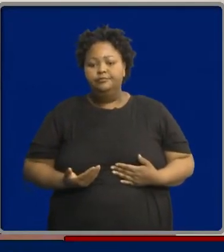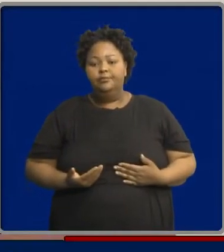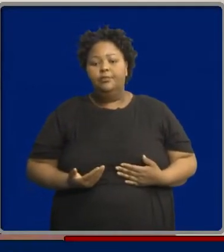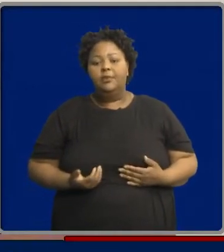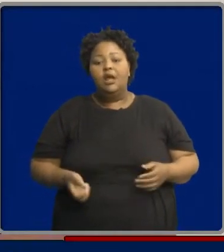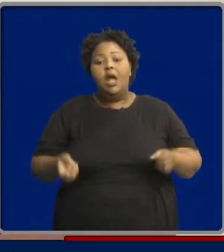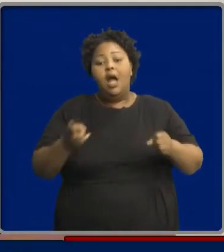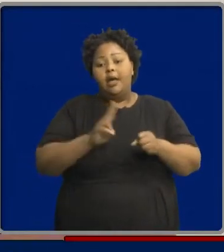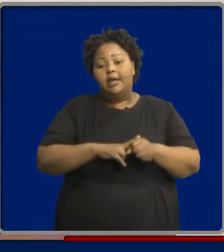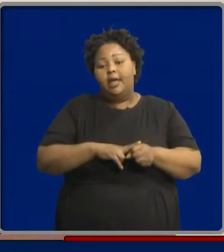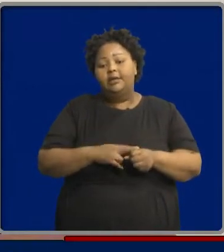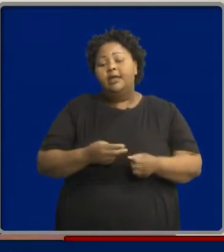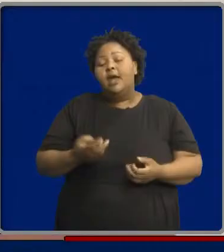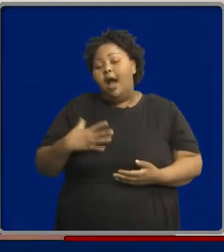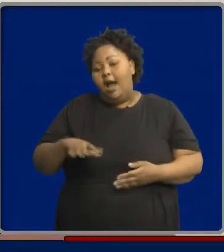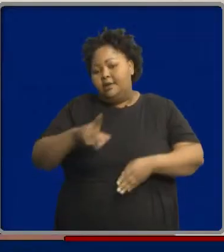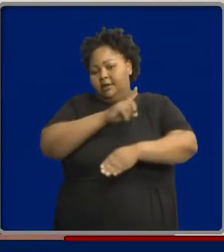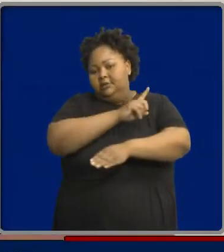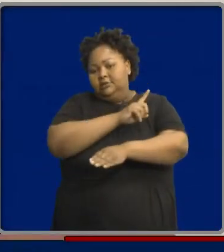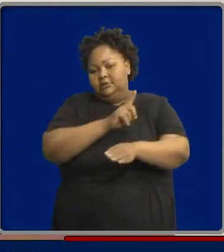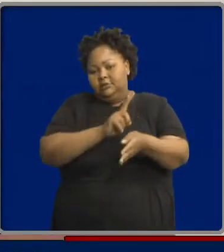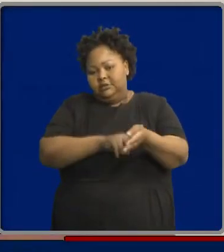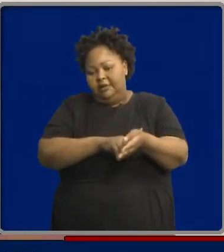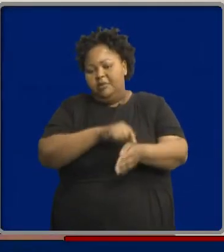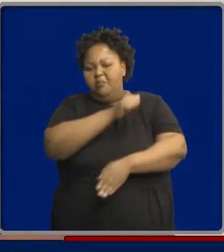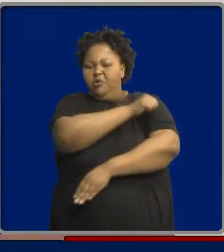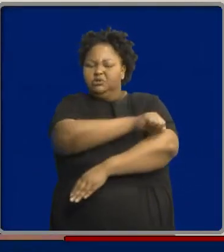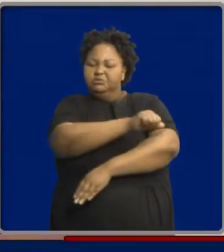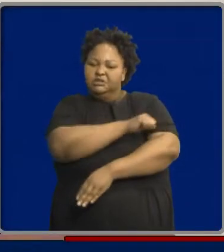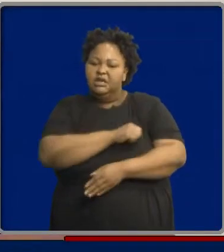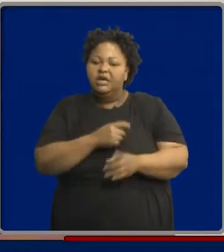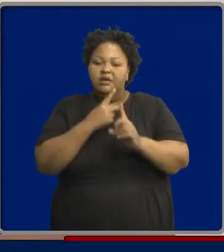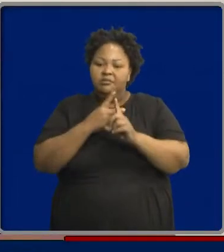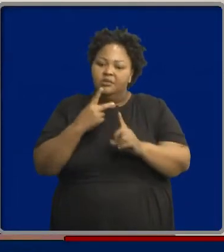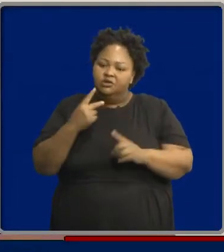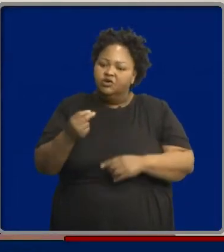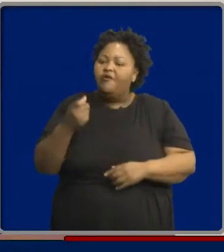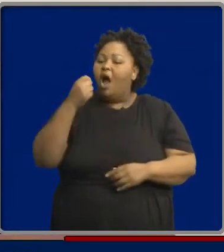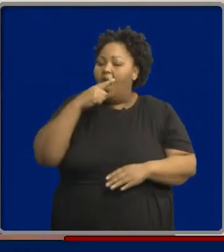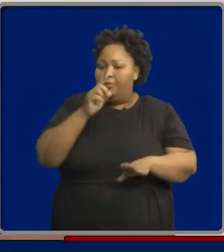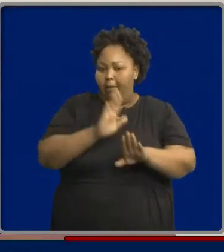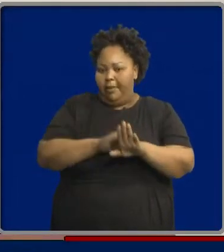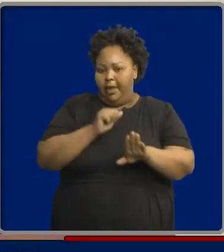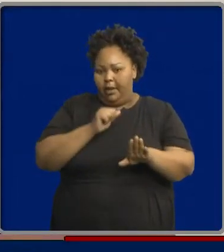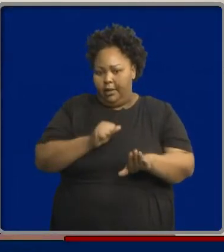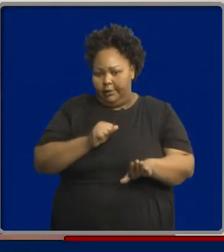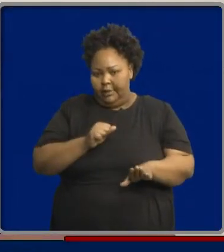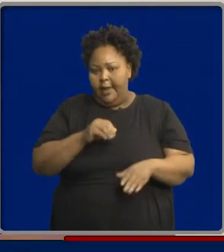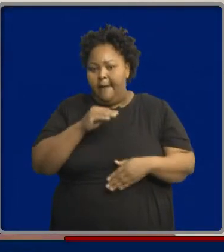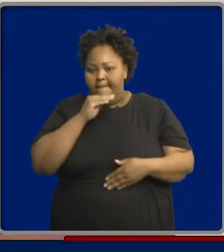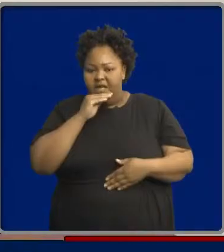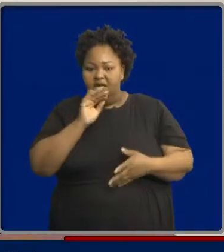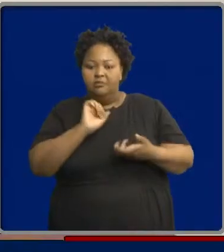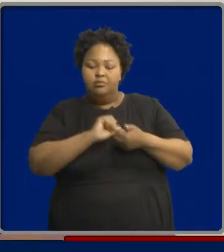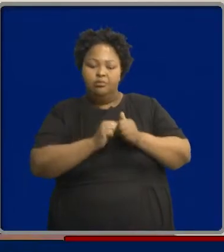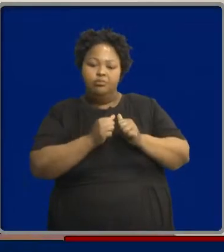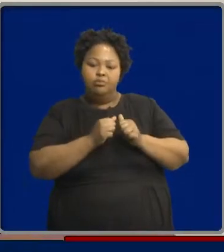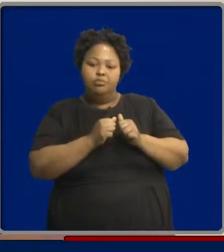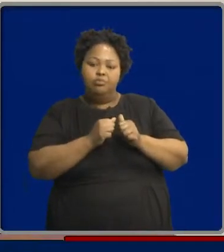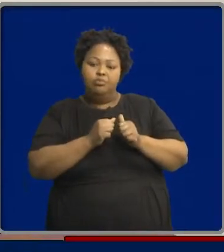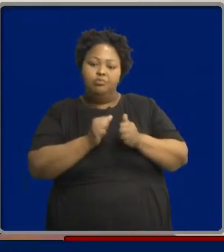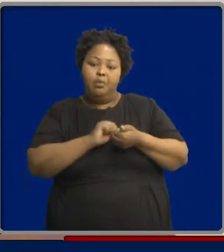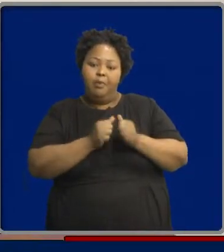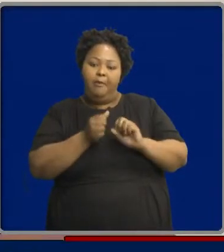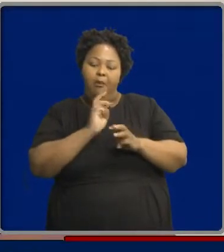didn't vaccinate. So even the one that didn't come, then will get that opportunity because we'll be reaching out. So during the